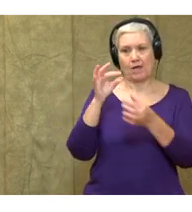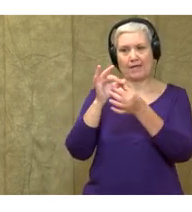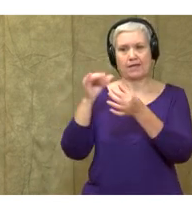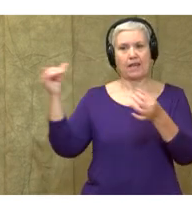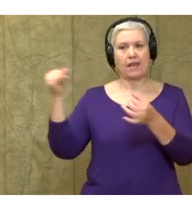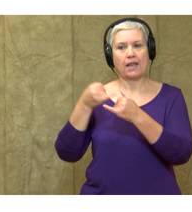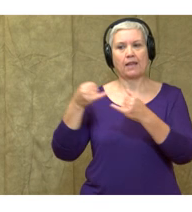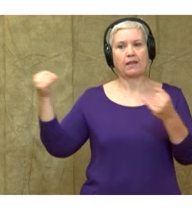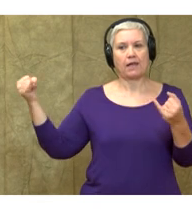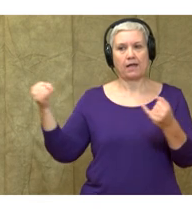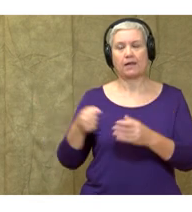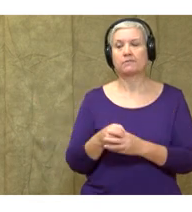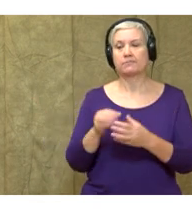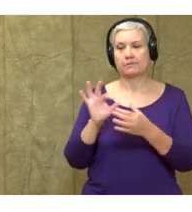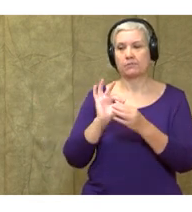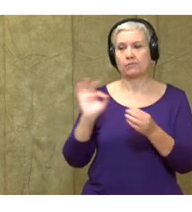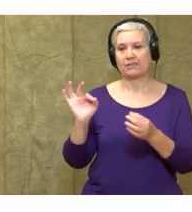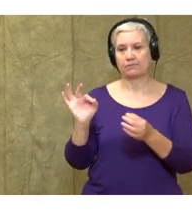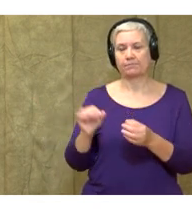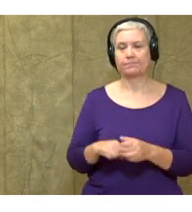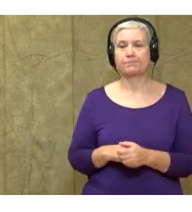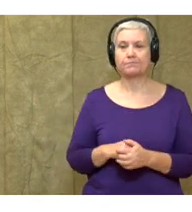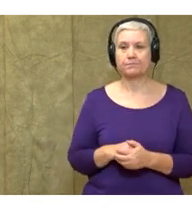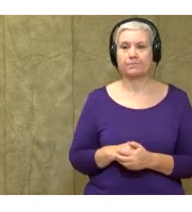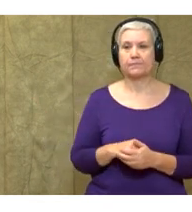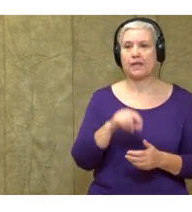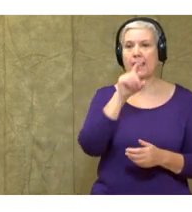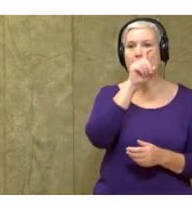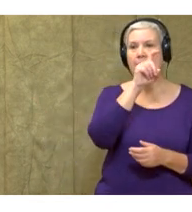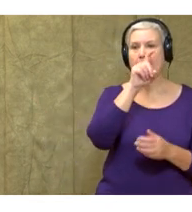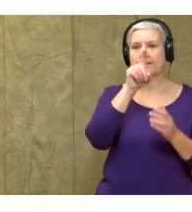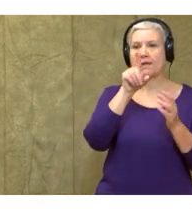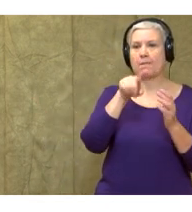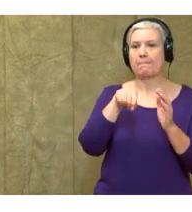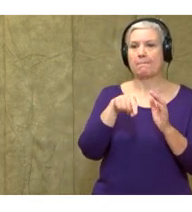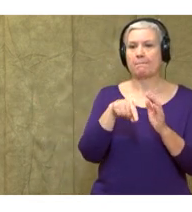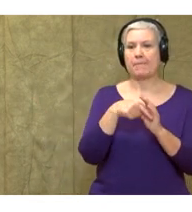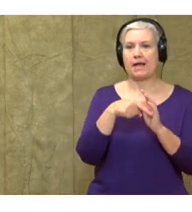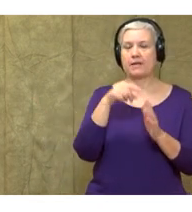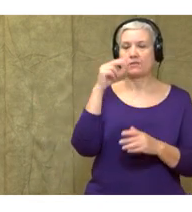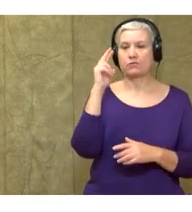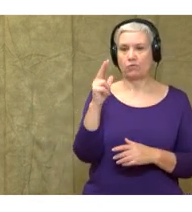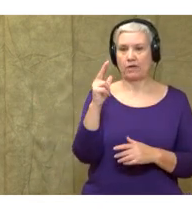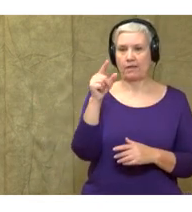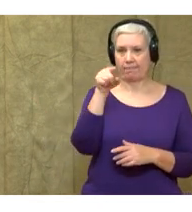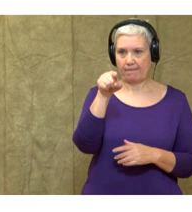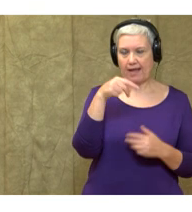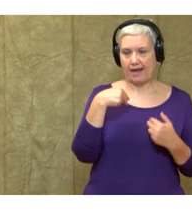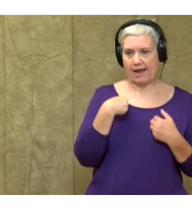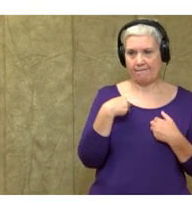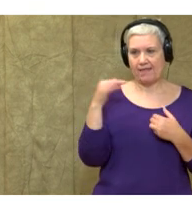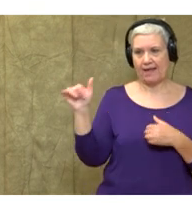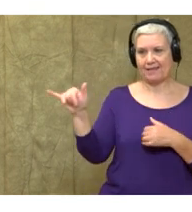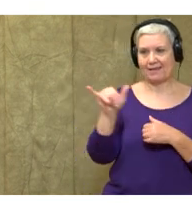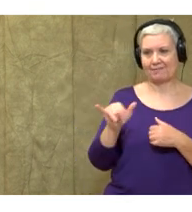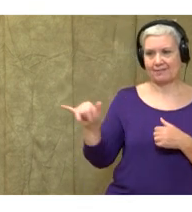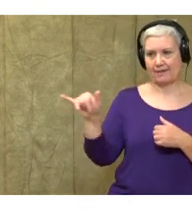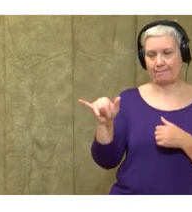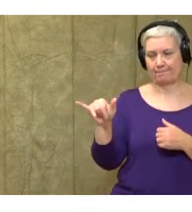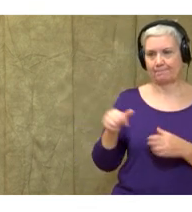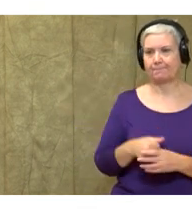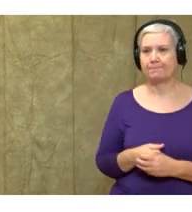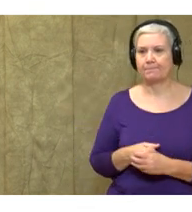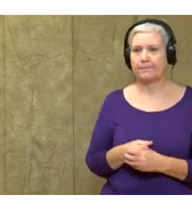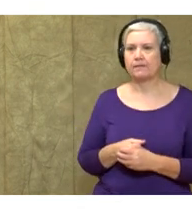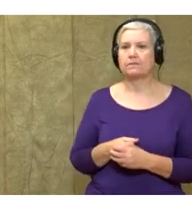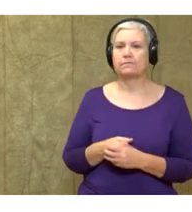this single linear expression, that x minus 3. So that single linear expression differentiates it from the